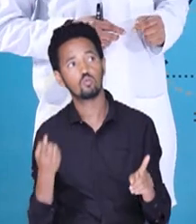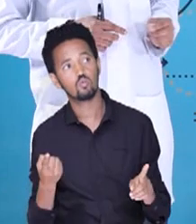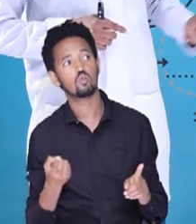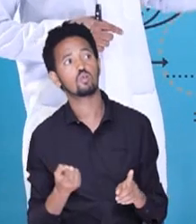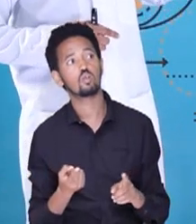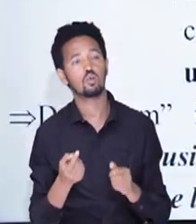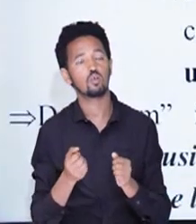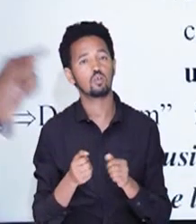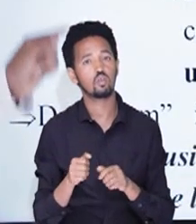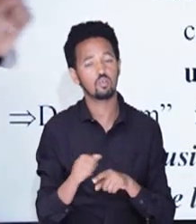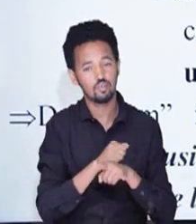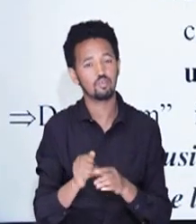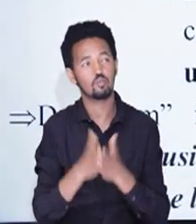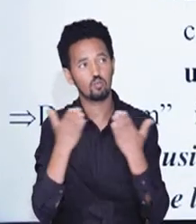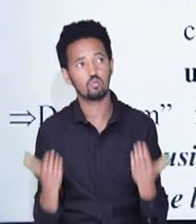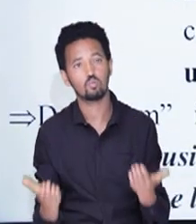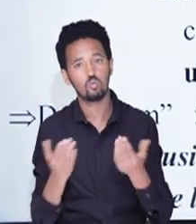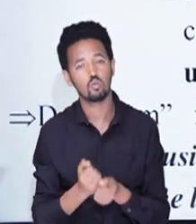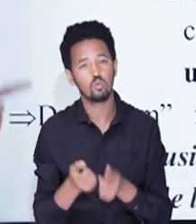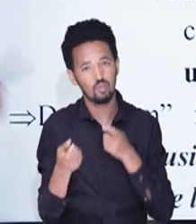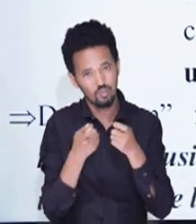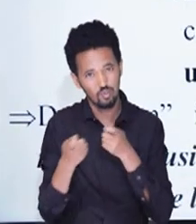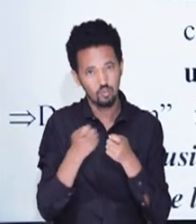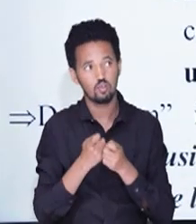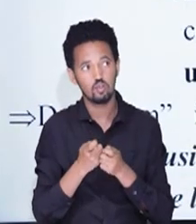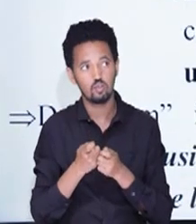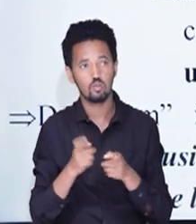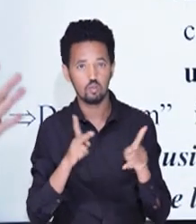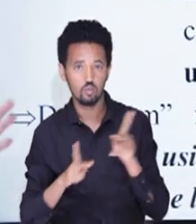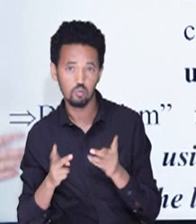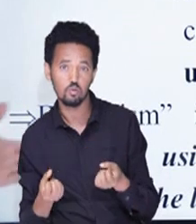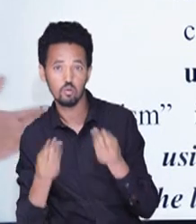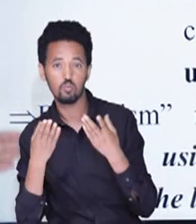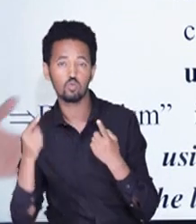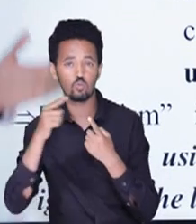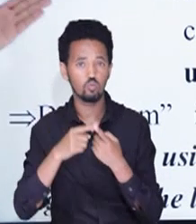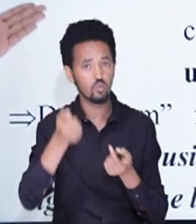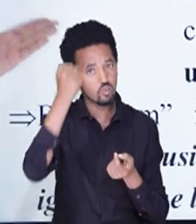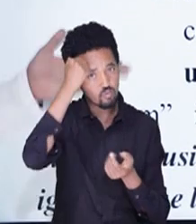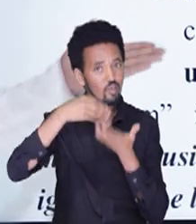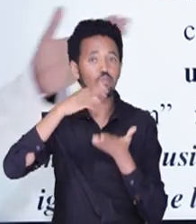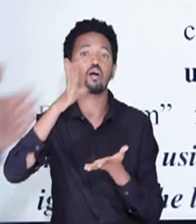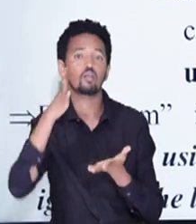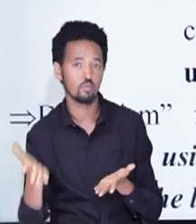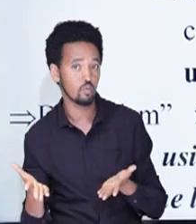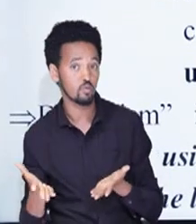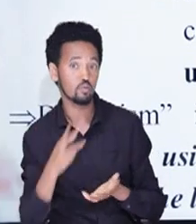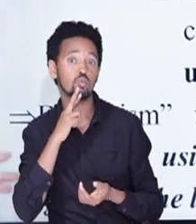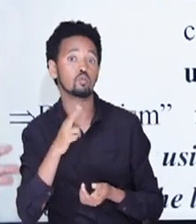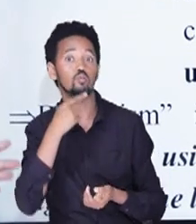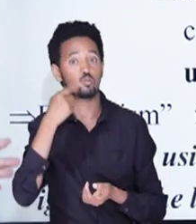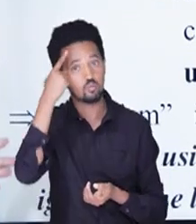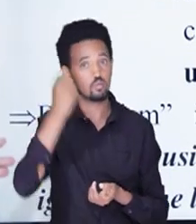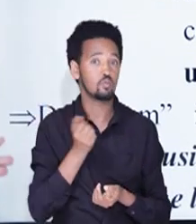book. Leaders of Enlightenment considered the common people too stupid and uneducated to be capable